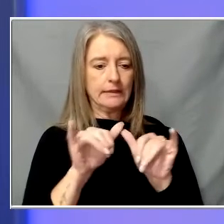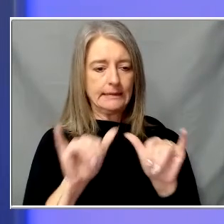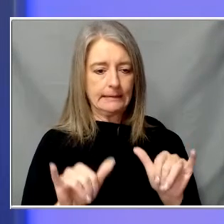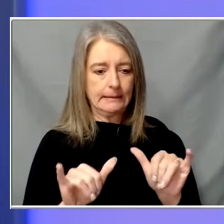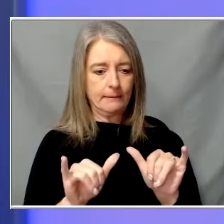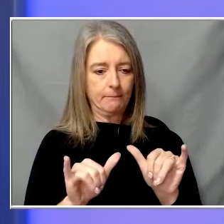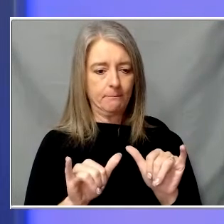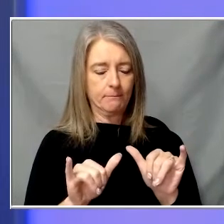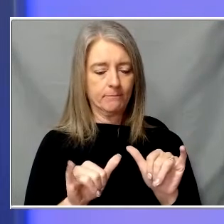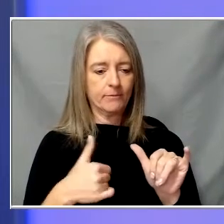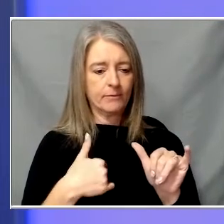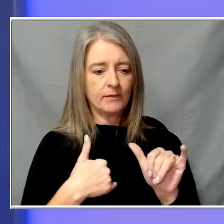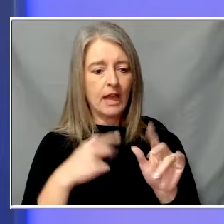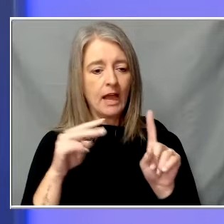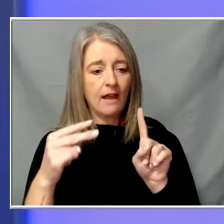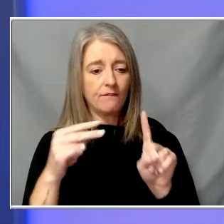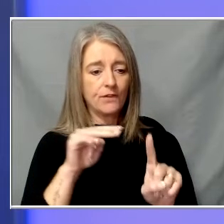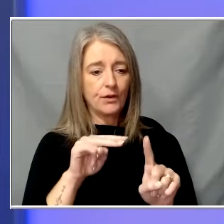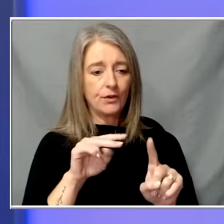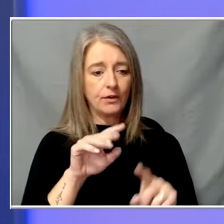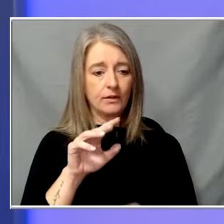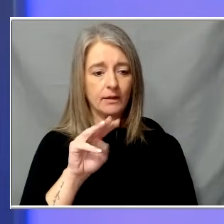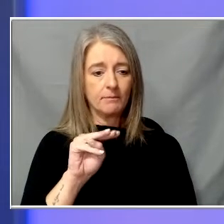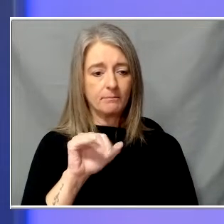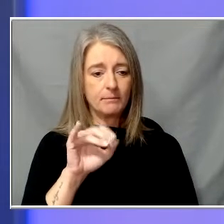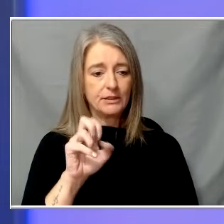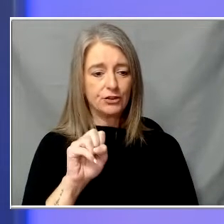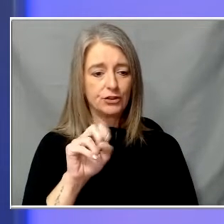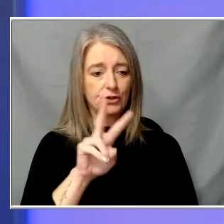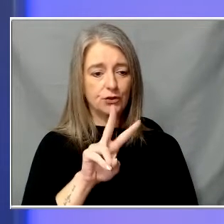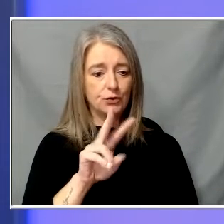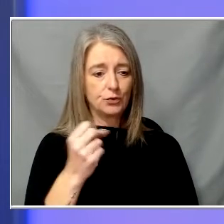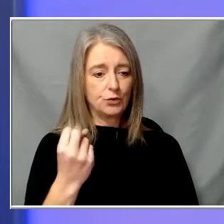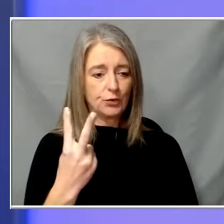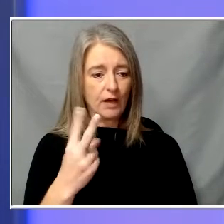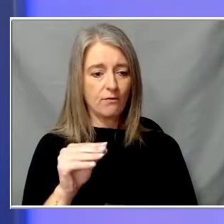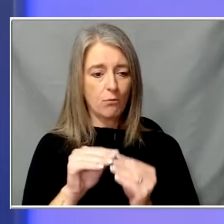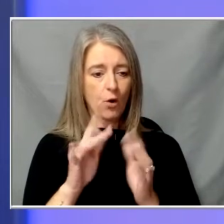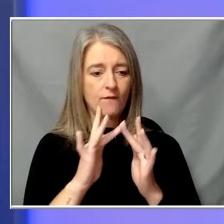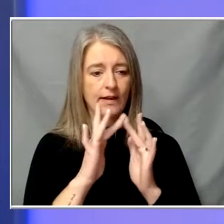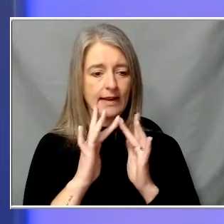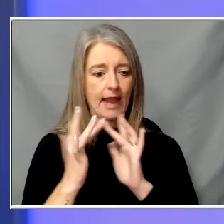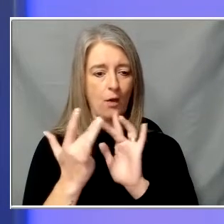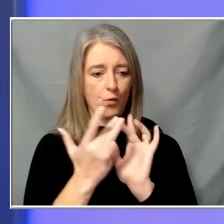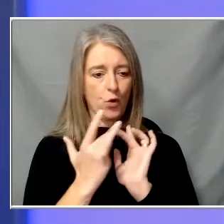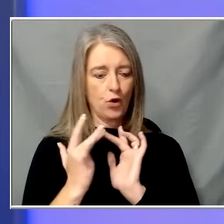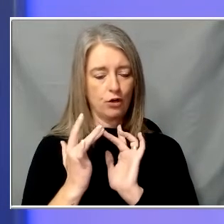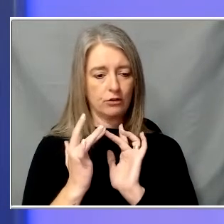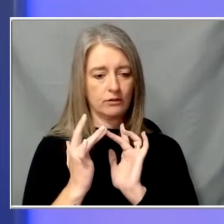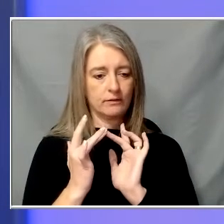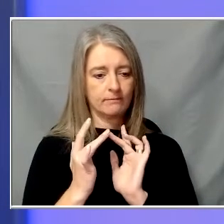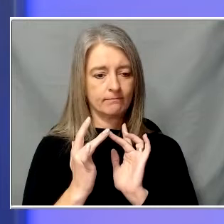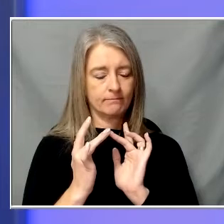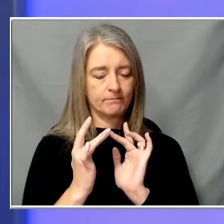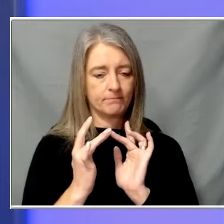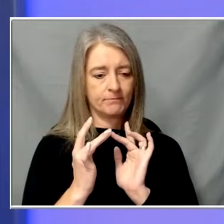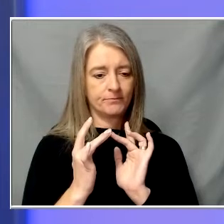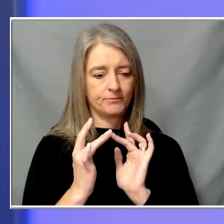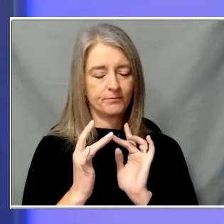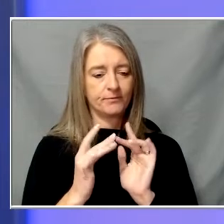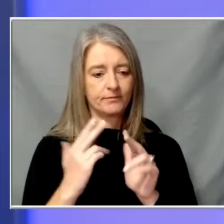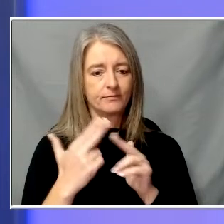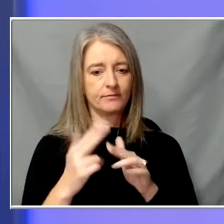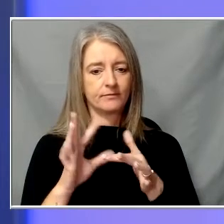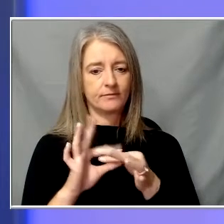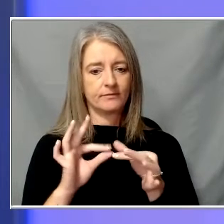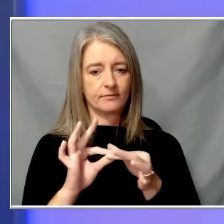So I view Mission 212 as more of a network, and that's what we're building. I mentioned early on that my faith